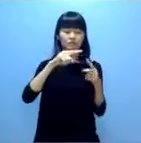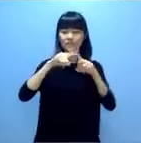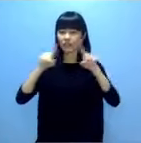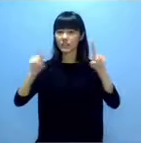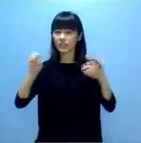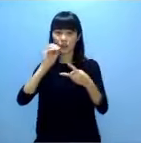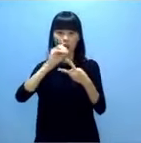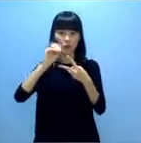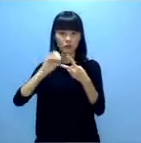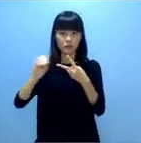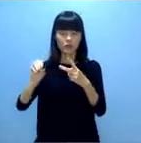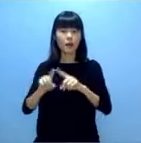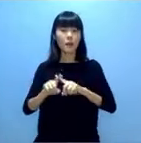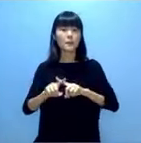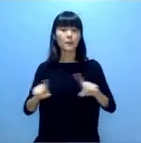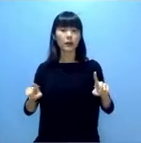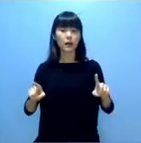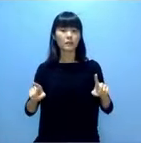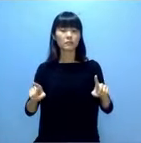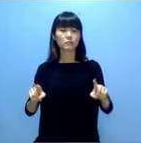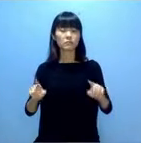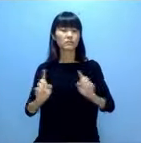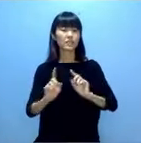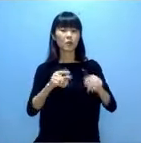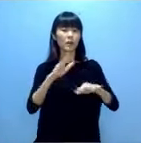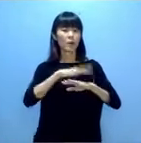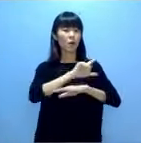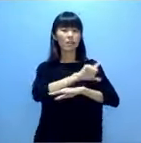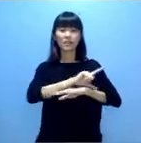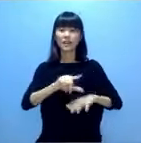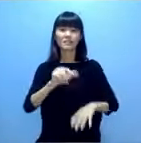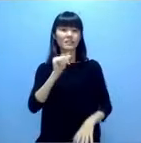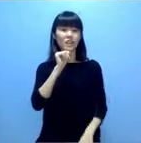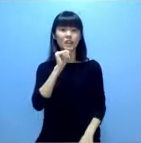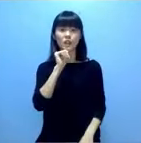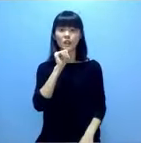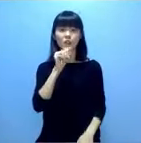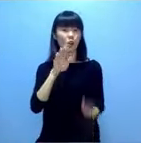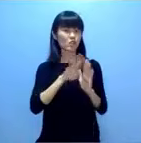knowing that going online is actually not cheap, right? Contrary to what people think.